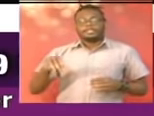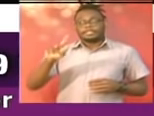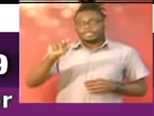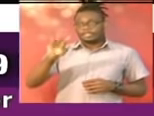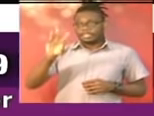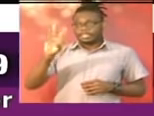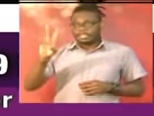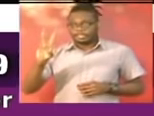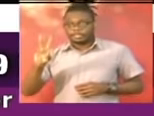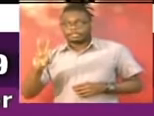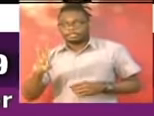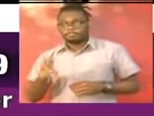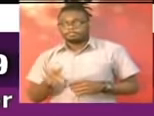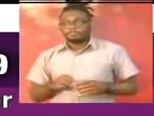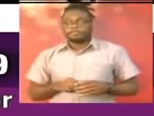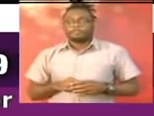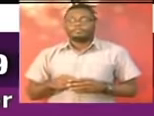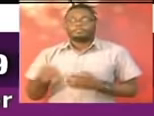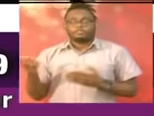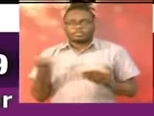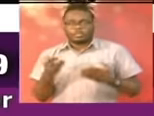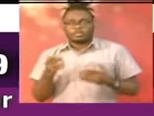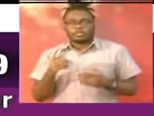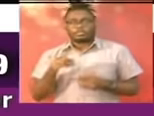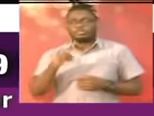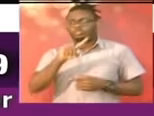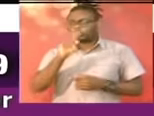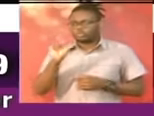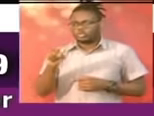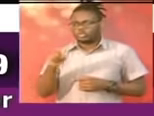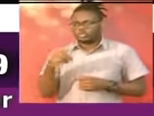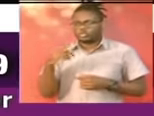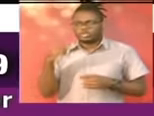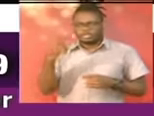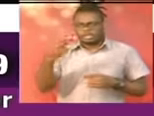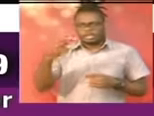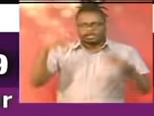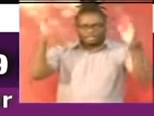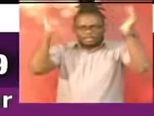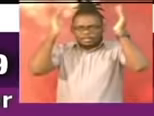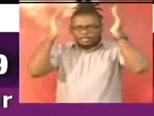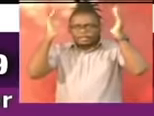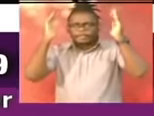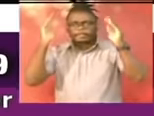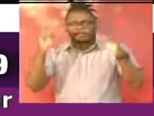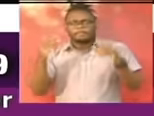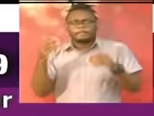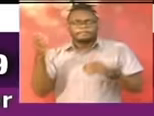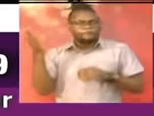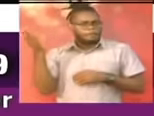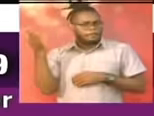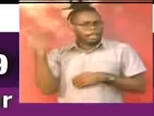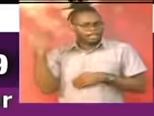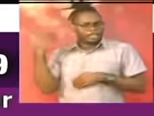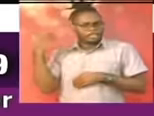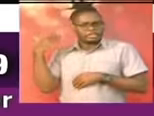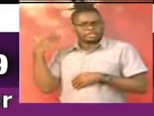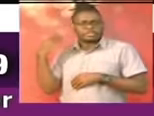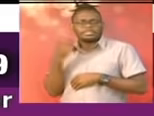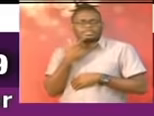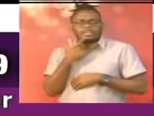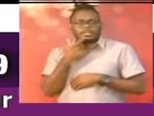first question is for Dr. Hines. Dr. Hines, a little over a month ago, I believe you stated that you had noticed a